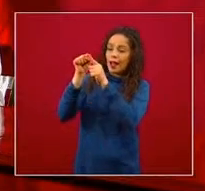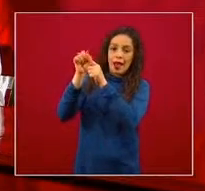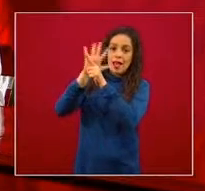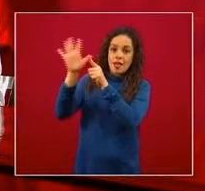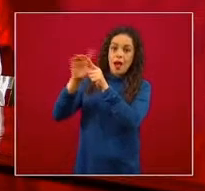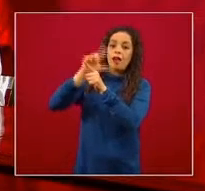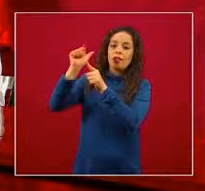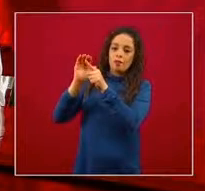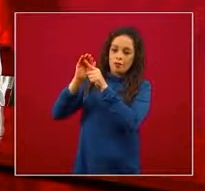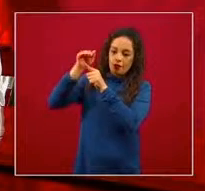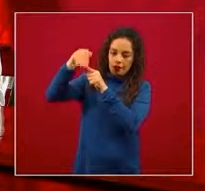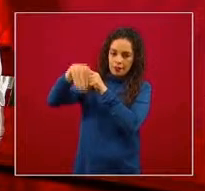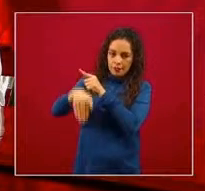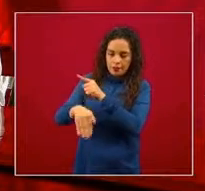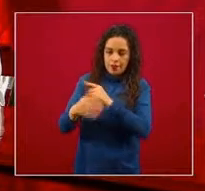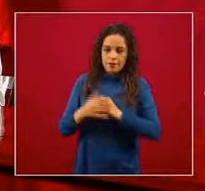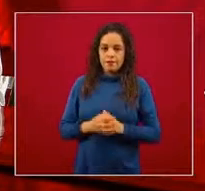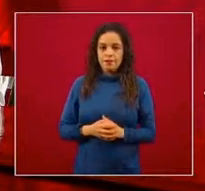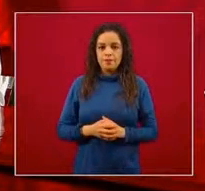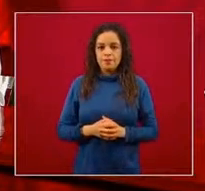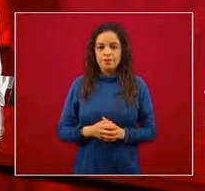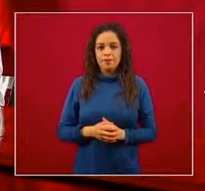the peak of the curve,